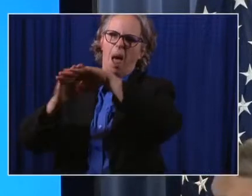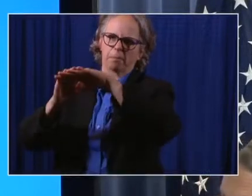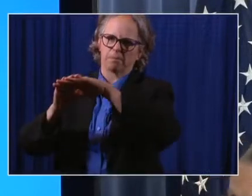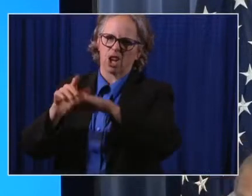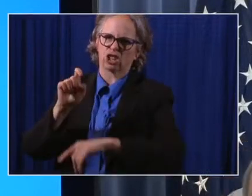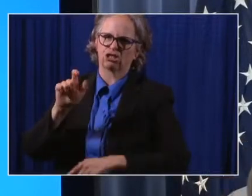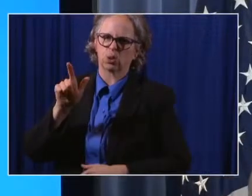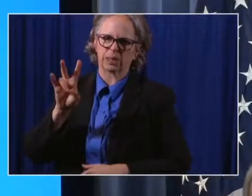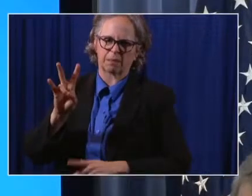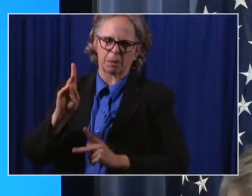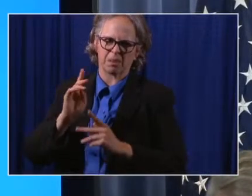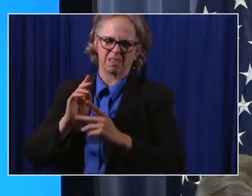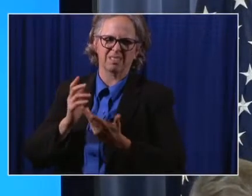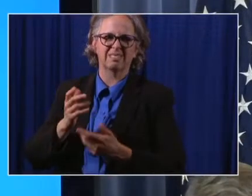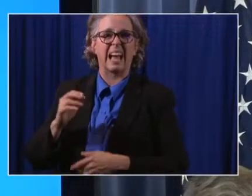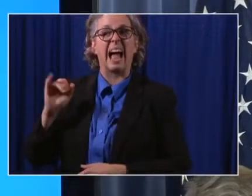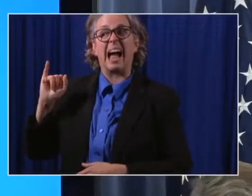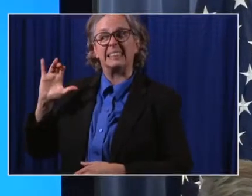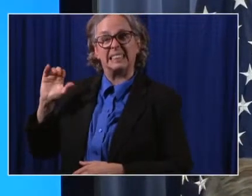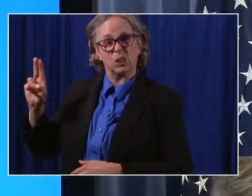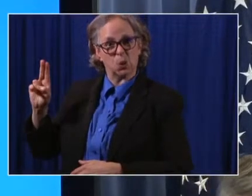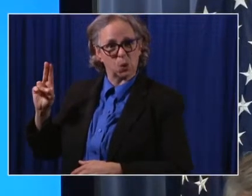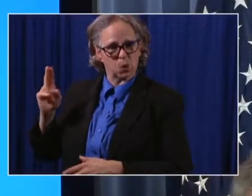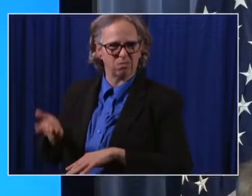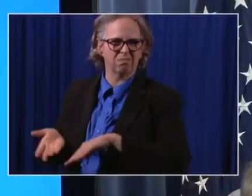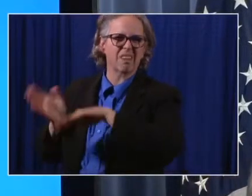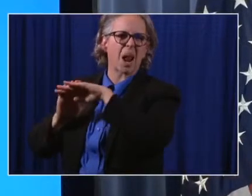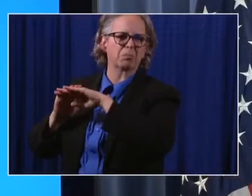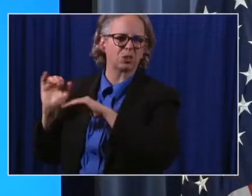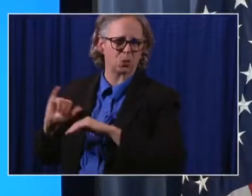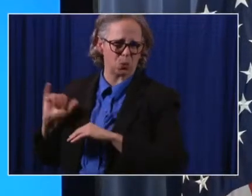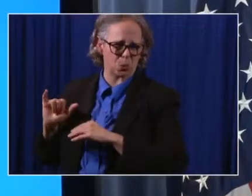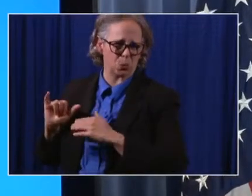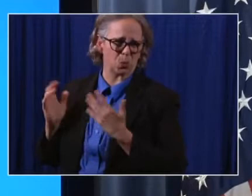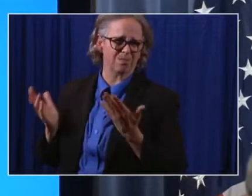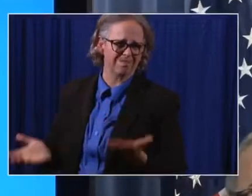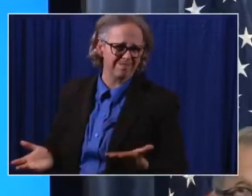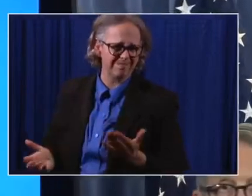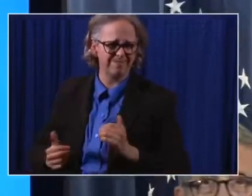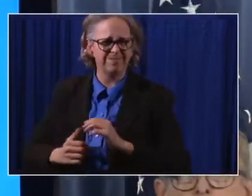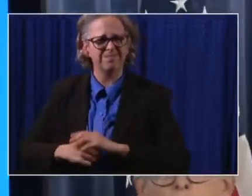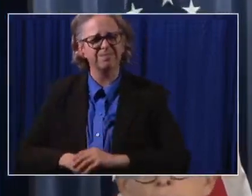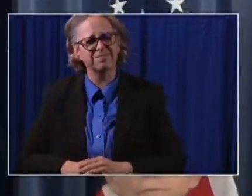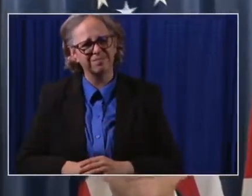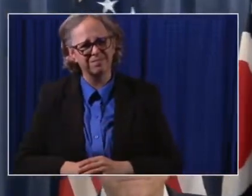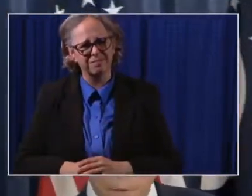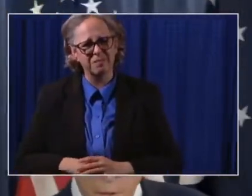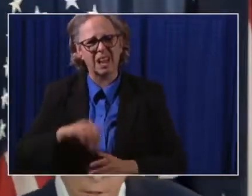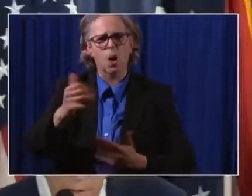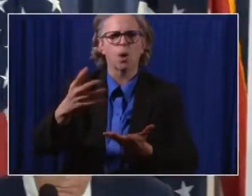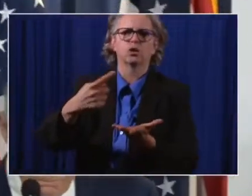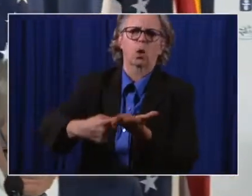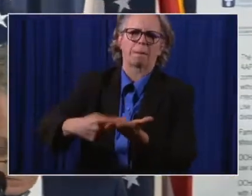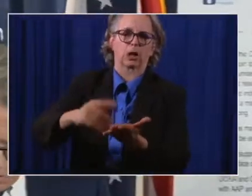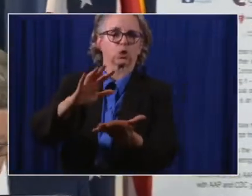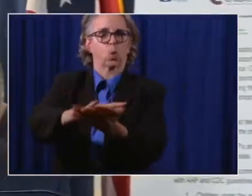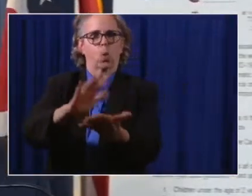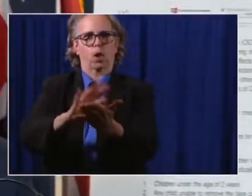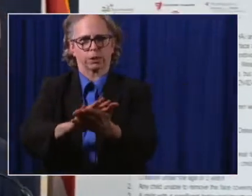as are ICU admissions. I want to talk now about our schools.